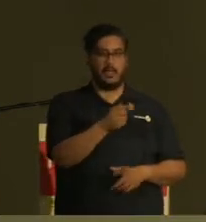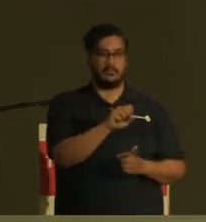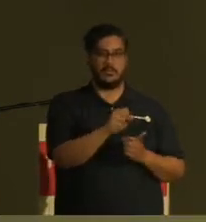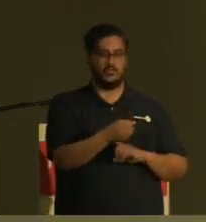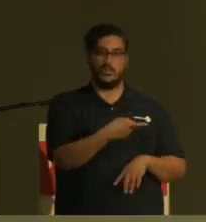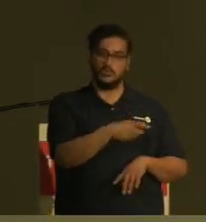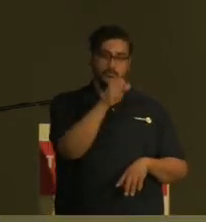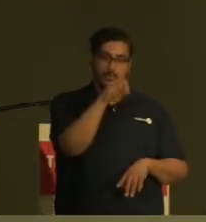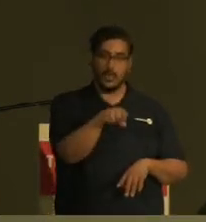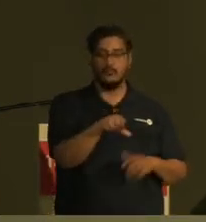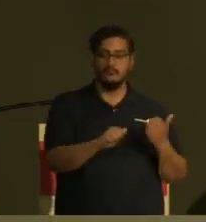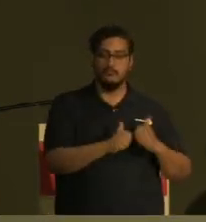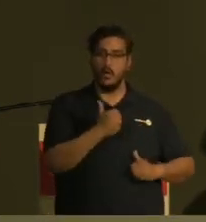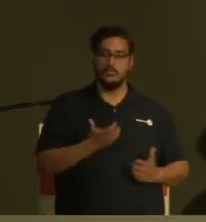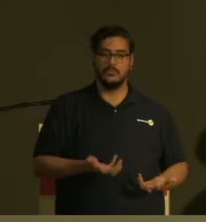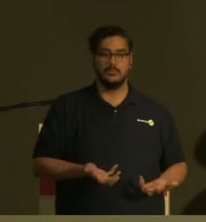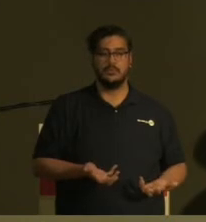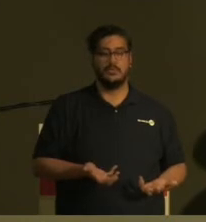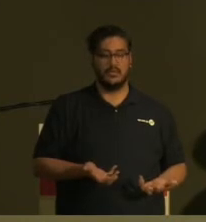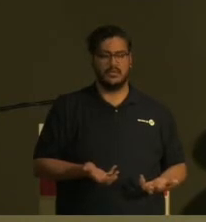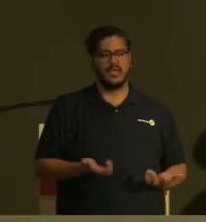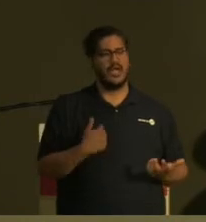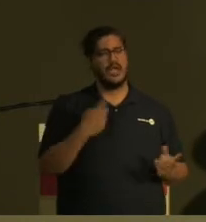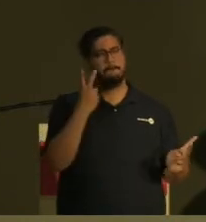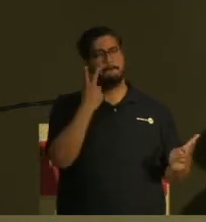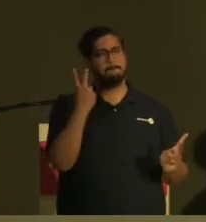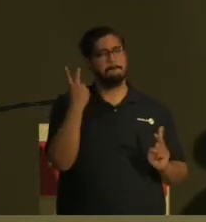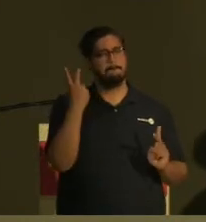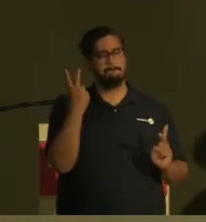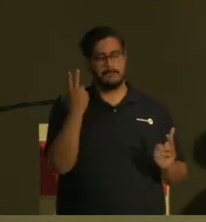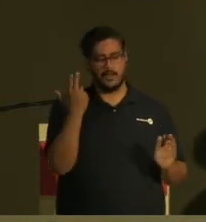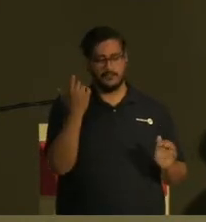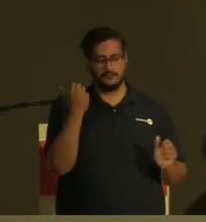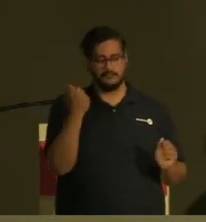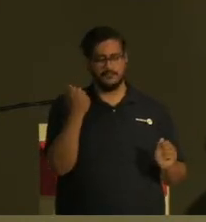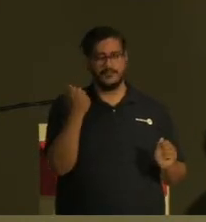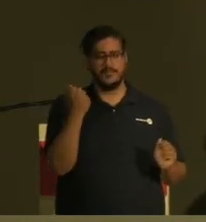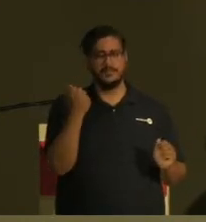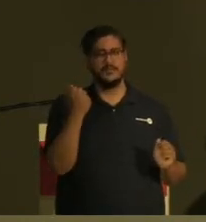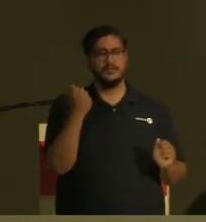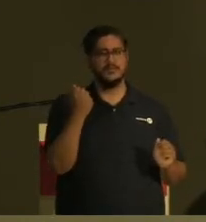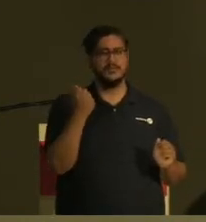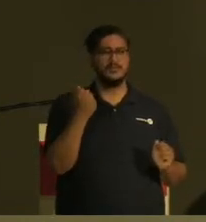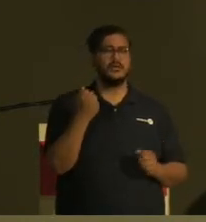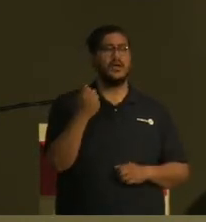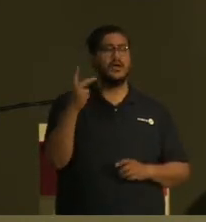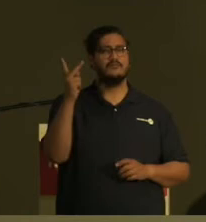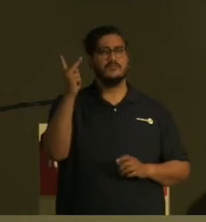situation you love the most. And I'm reminded of a pre-Socratic